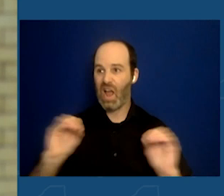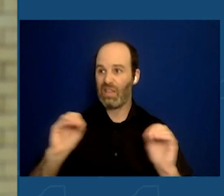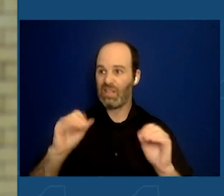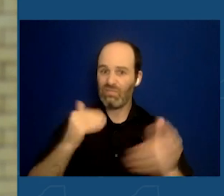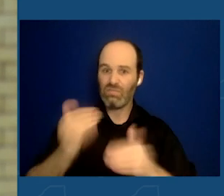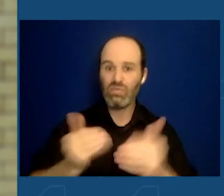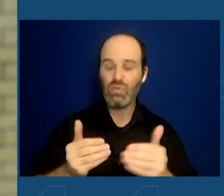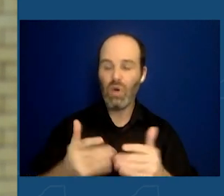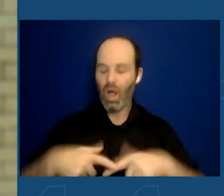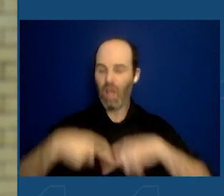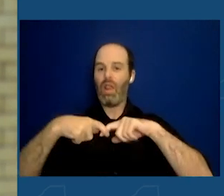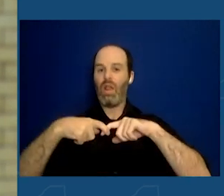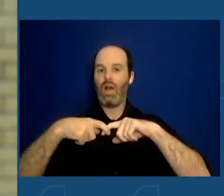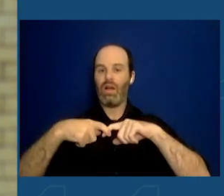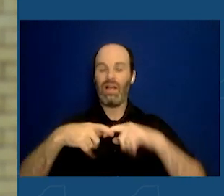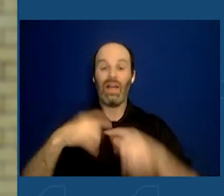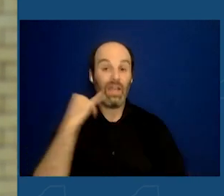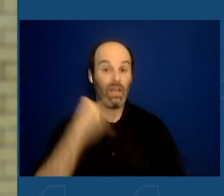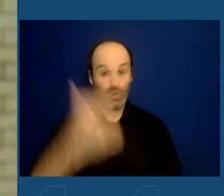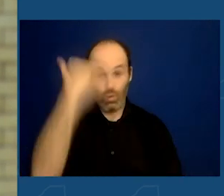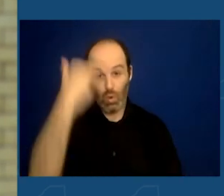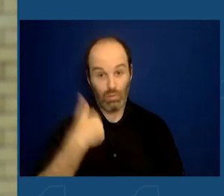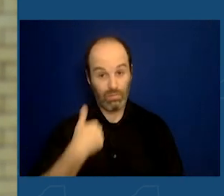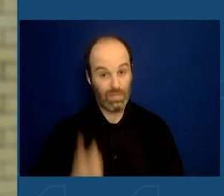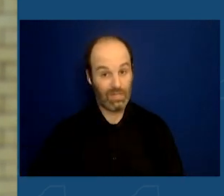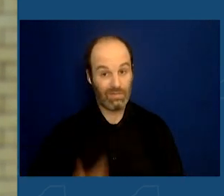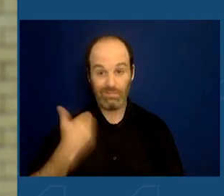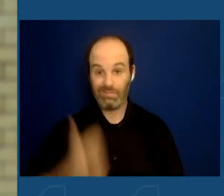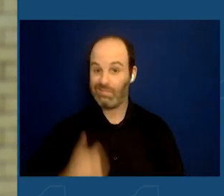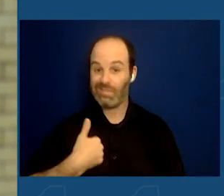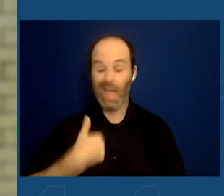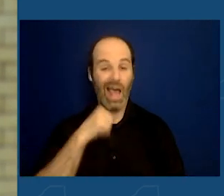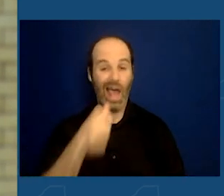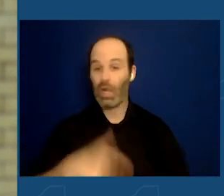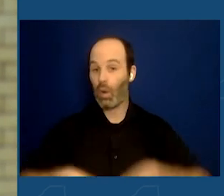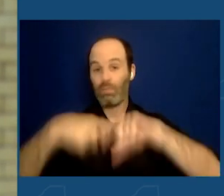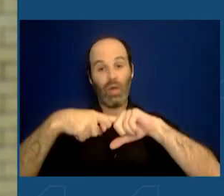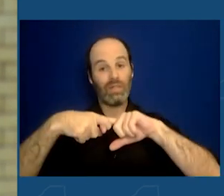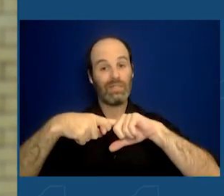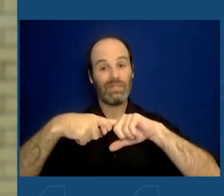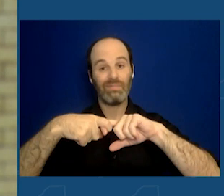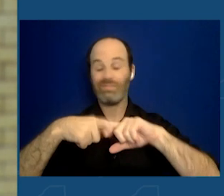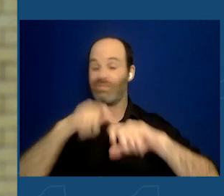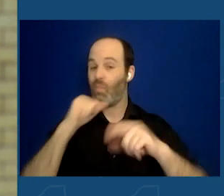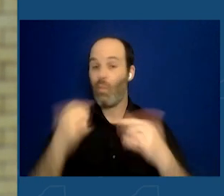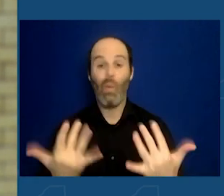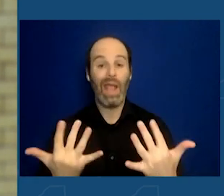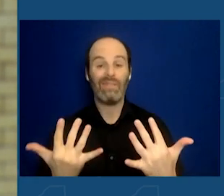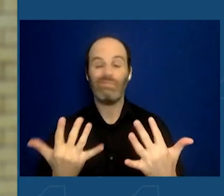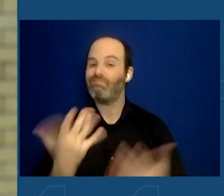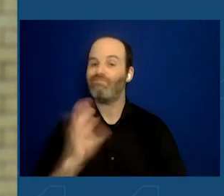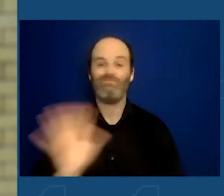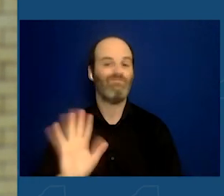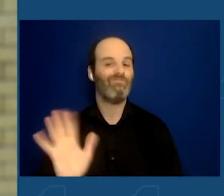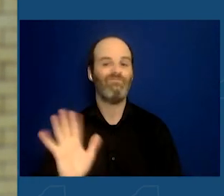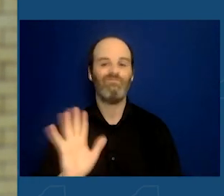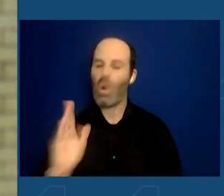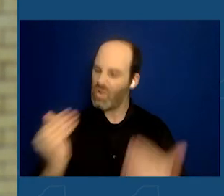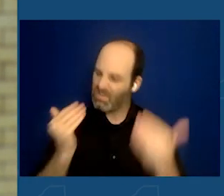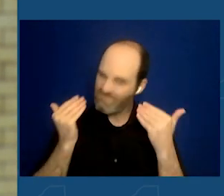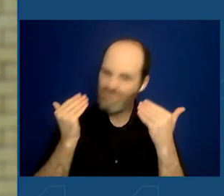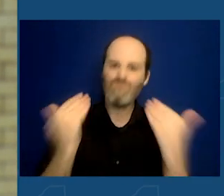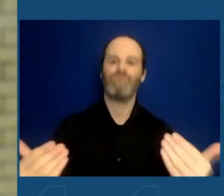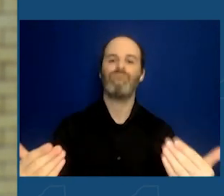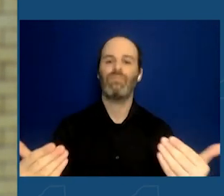hardwired. That's not how I work. We will wait no longer. We press on. Because